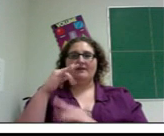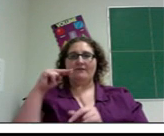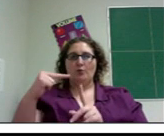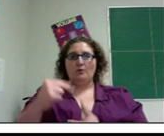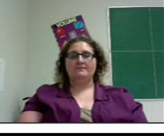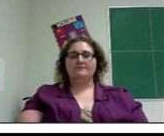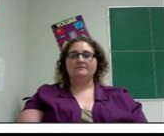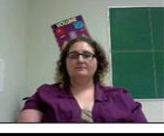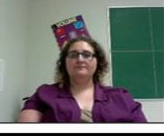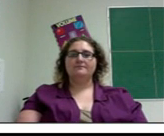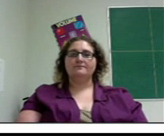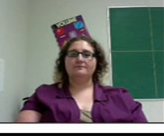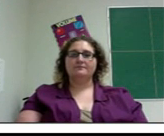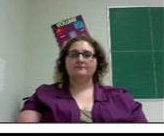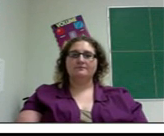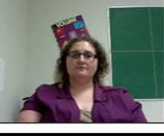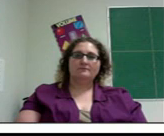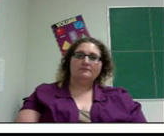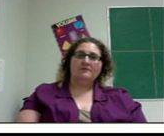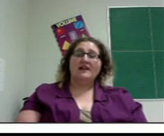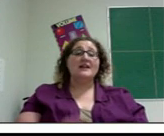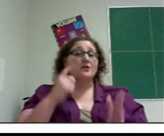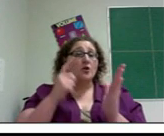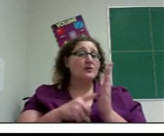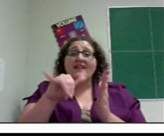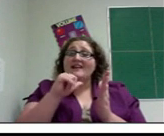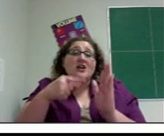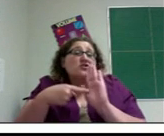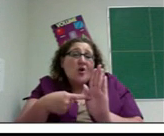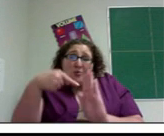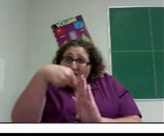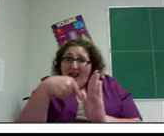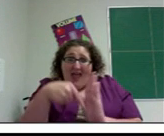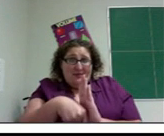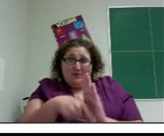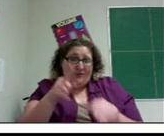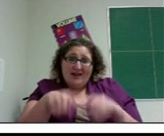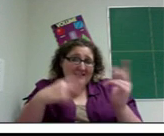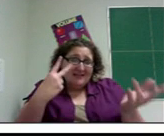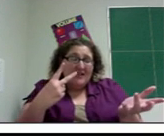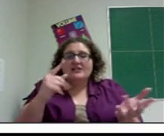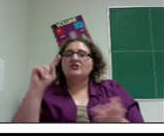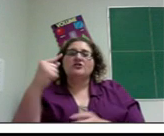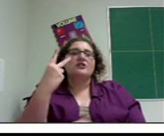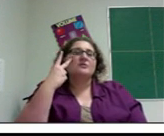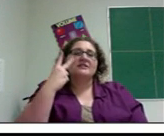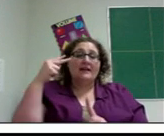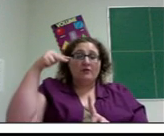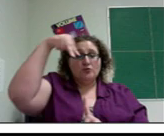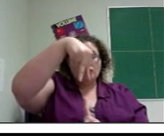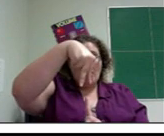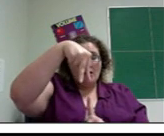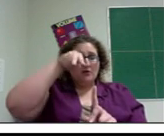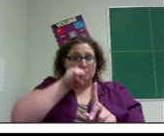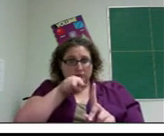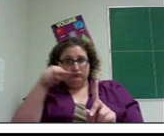Now notice that doesn't show any kind of depth that we can see. It's just what you would see if you look straight at it from quite a distance, so